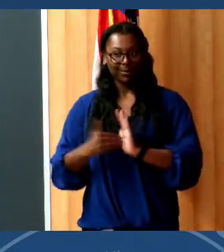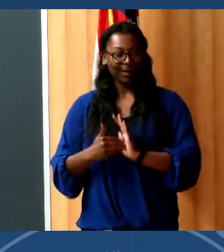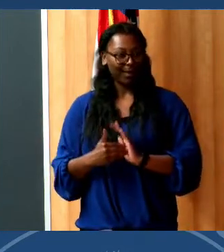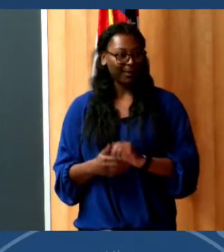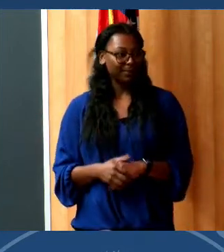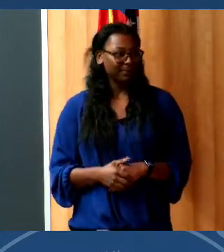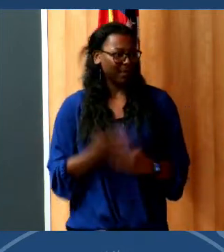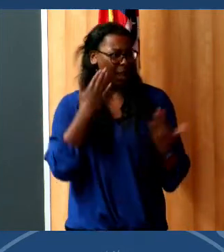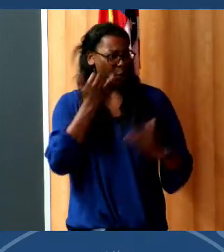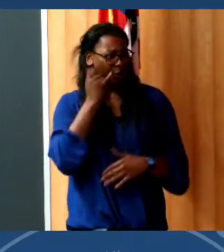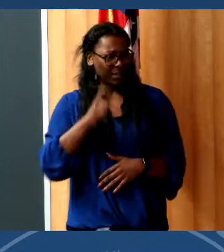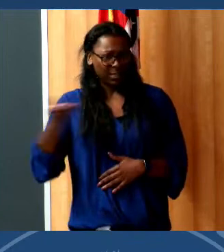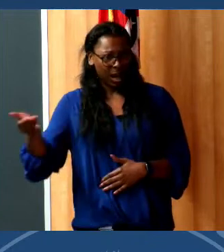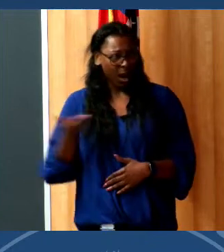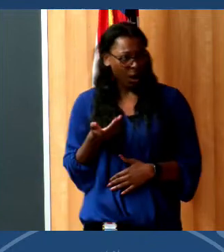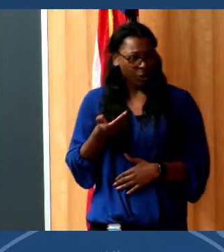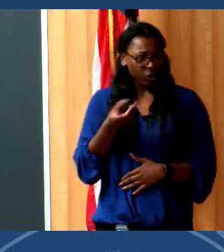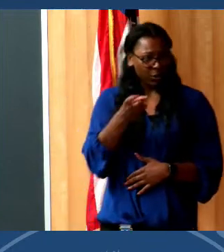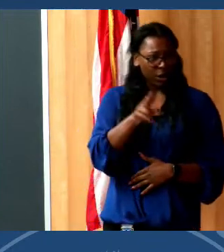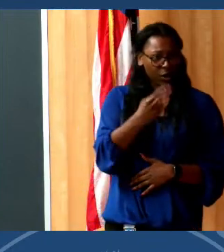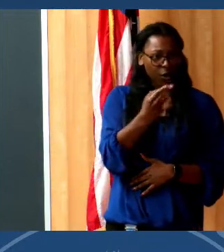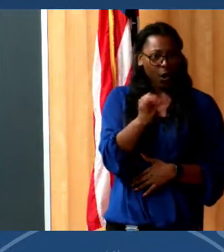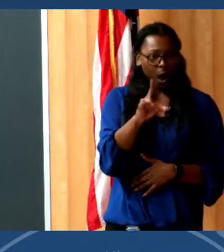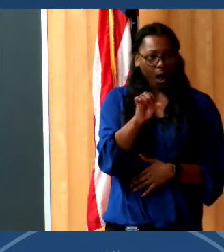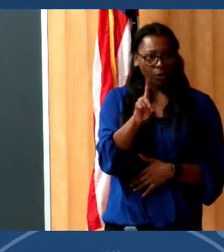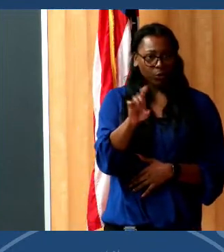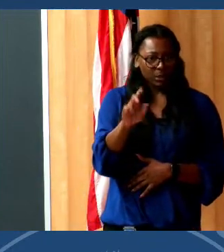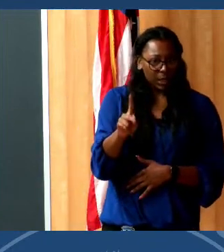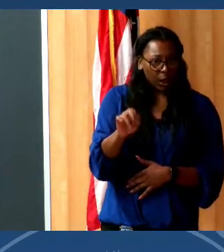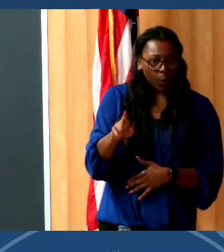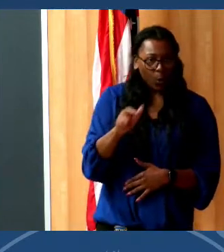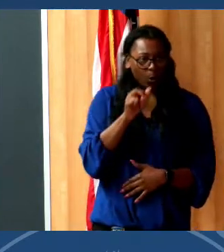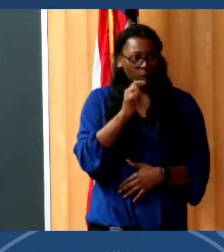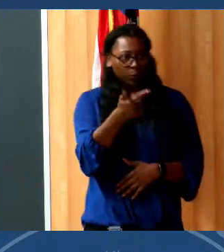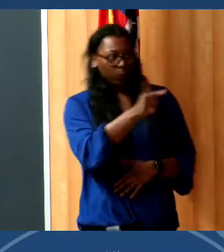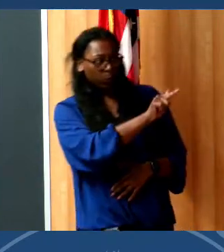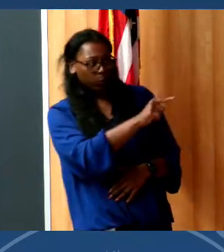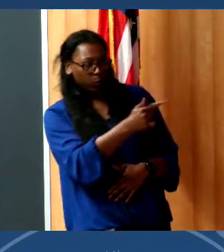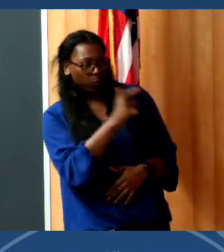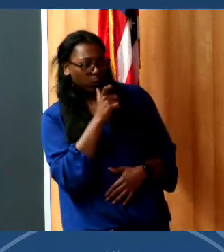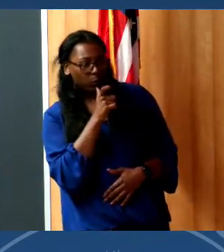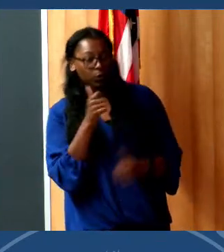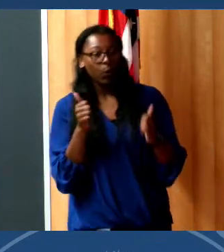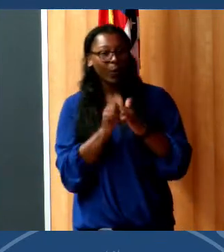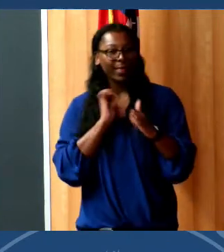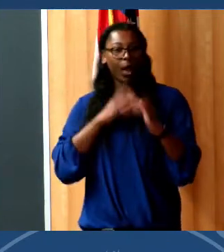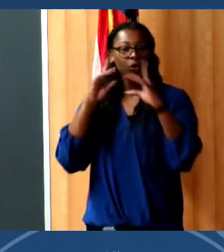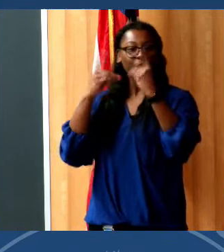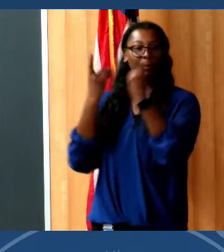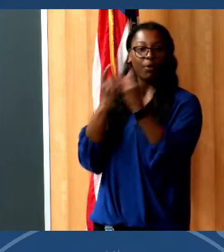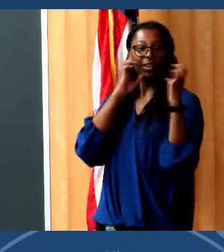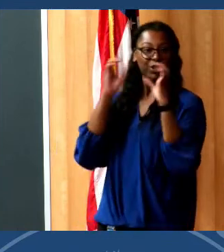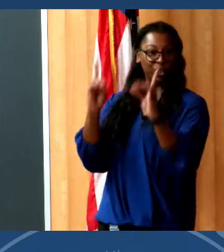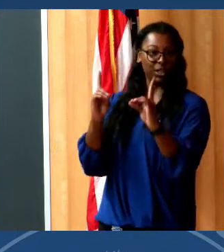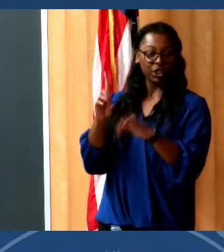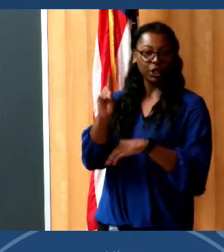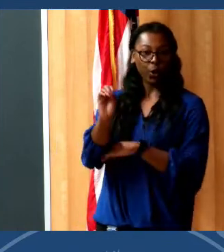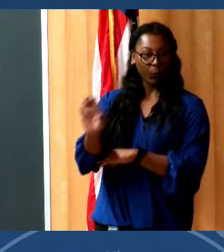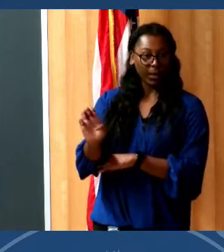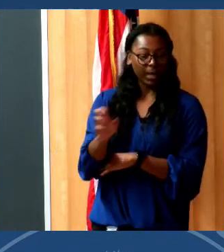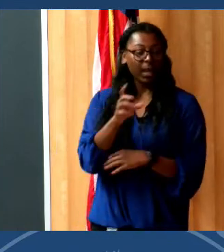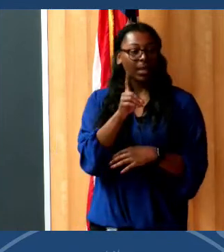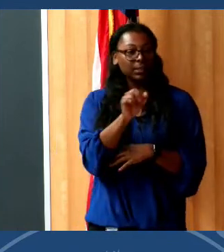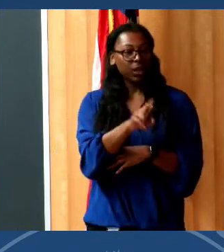to introduce Dr. Holodick or you can. So we do this in partnership with our Department of Education. Dr.